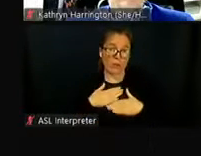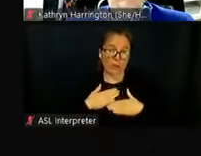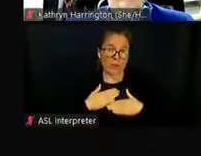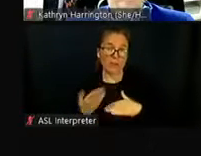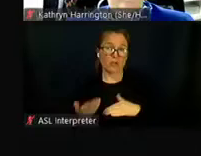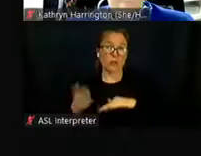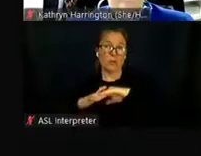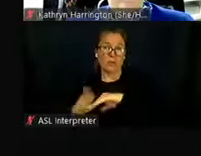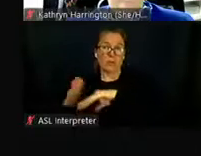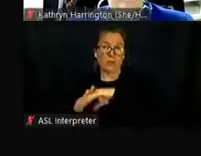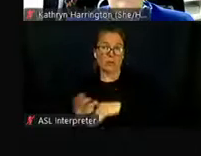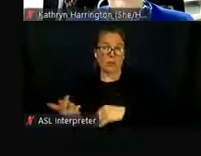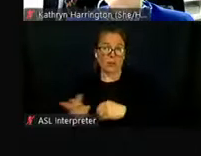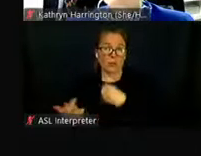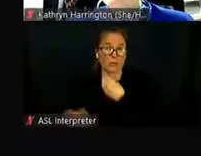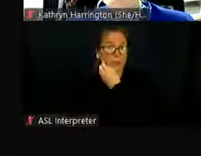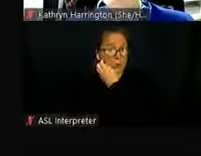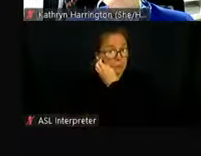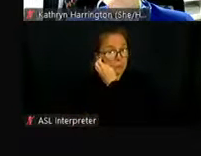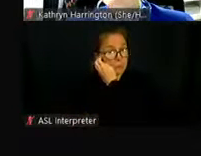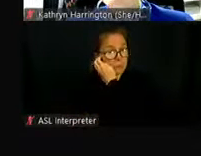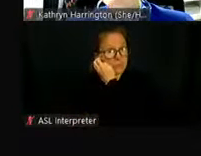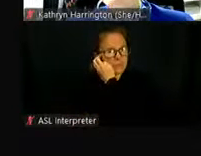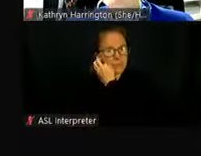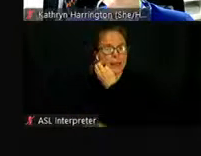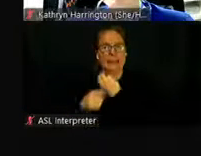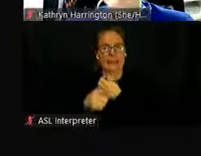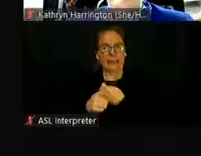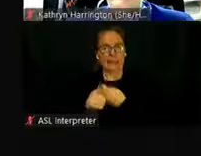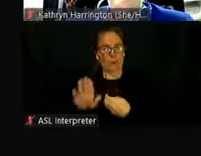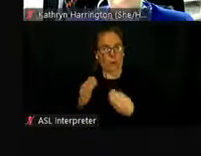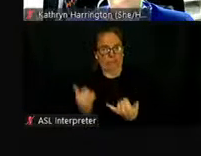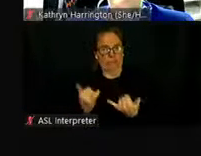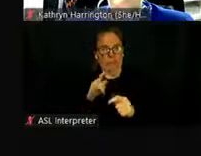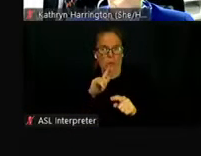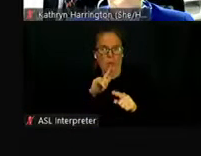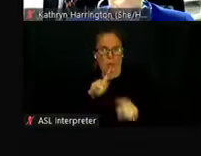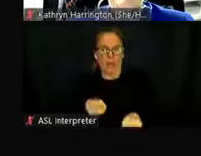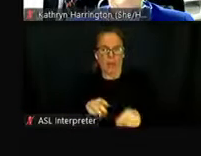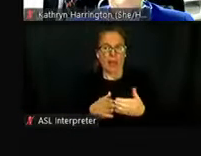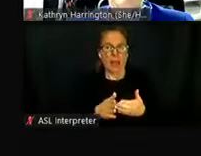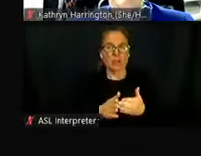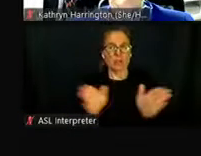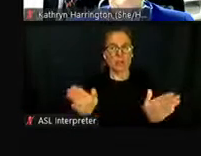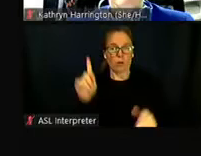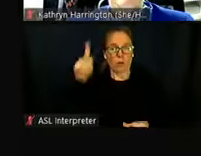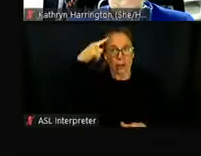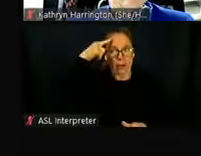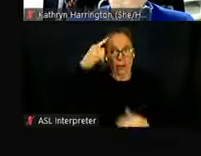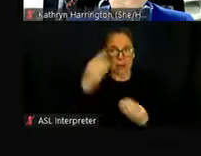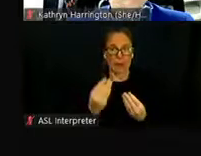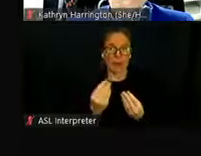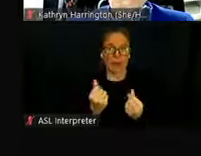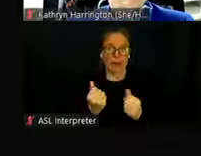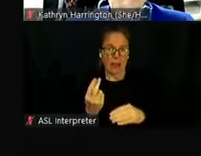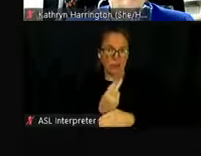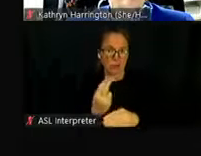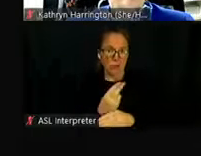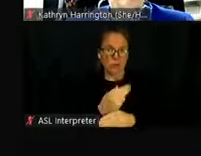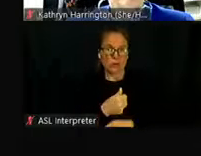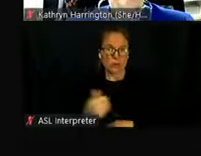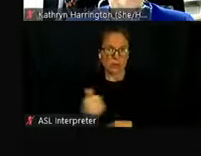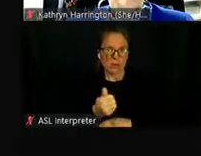So, this is just the immediate response. And then general government and land use and transportation wound up kind of in